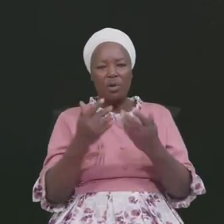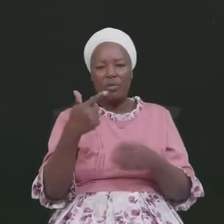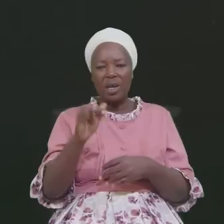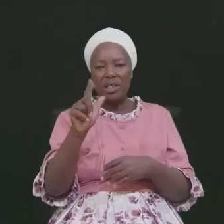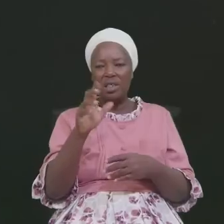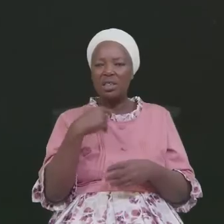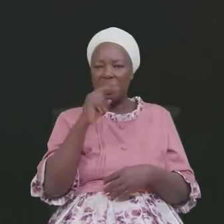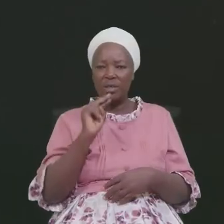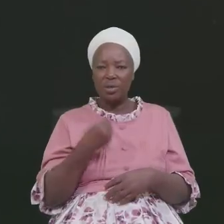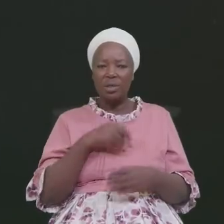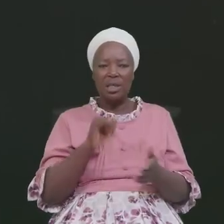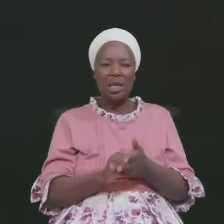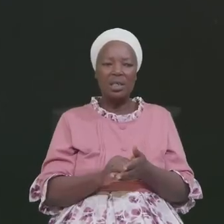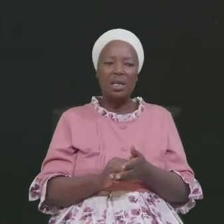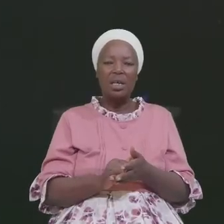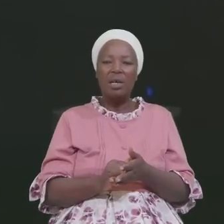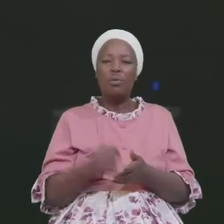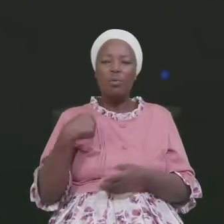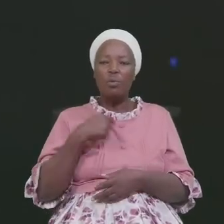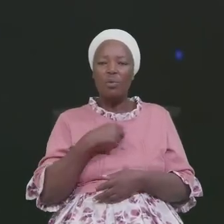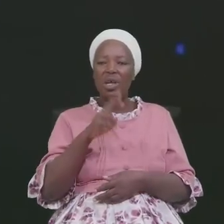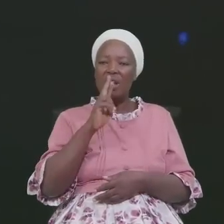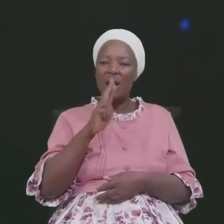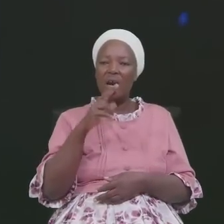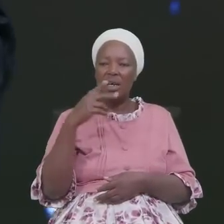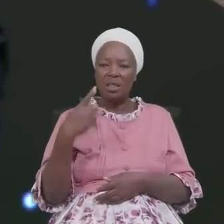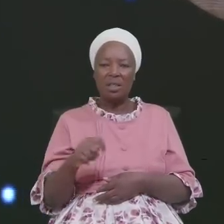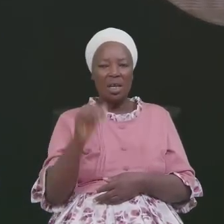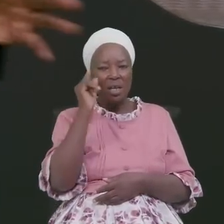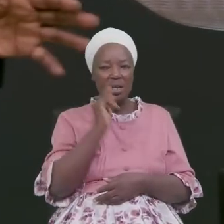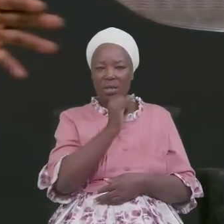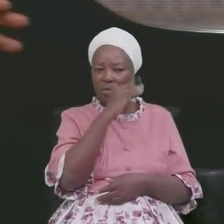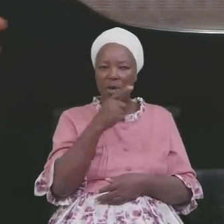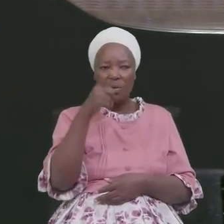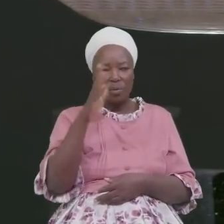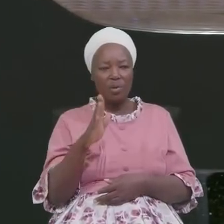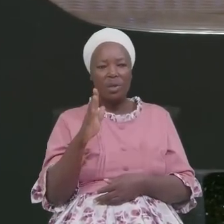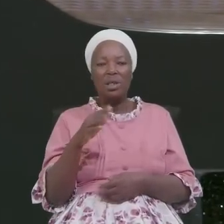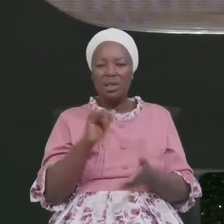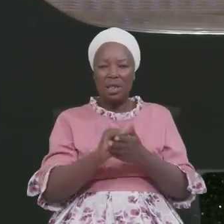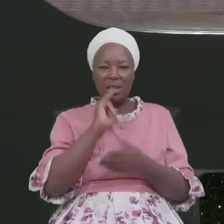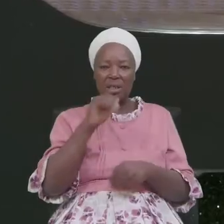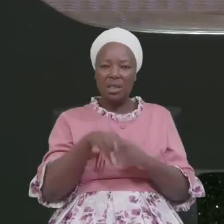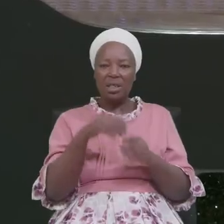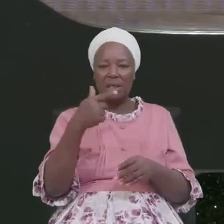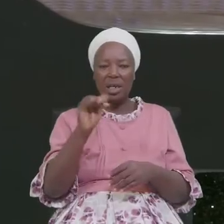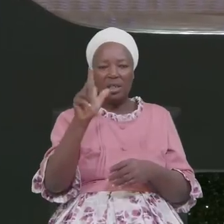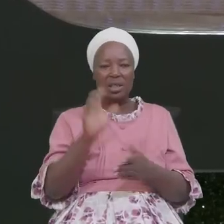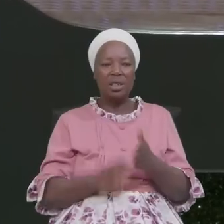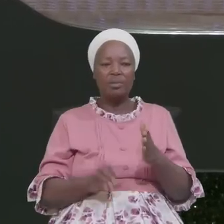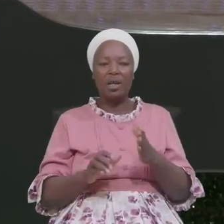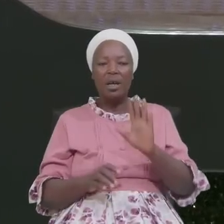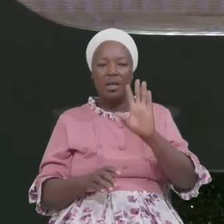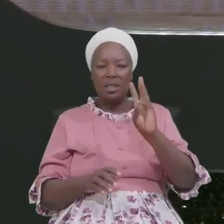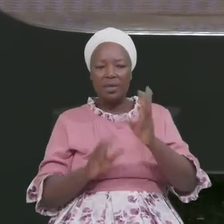that we are the Israel of God. And what's the message for us? And what's the ministry